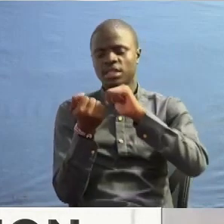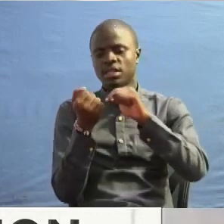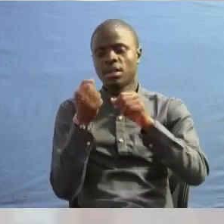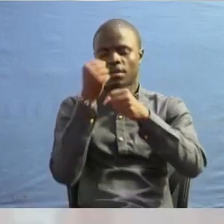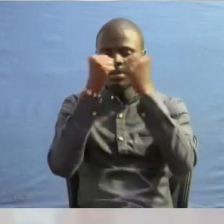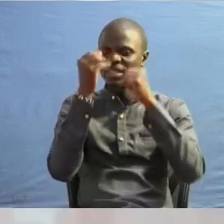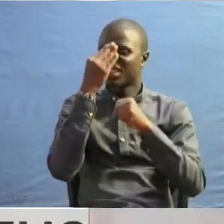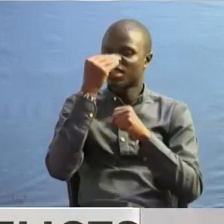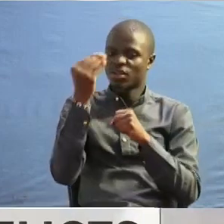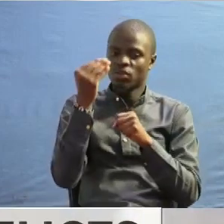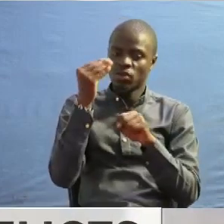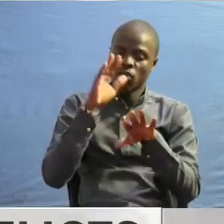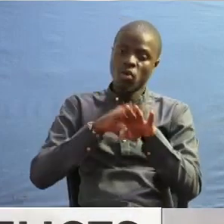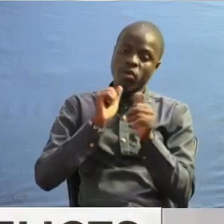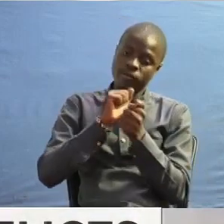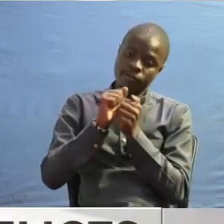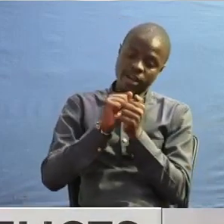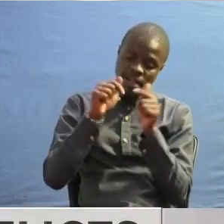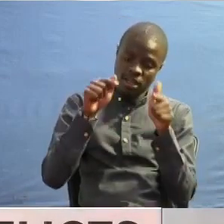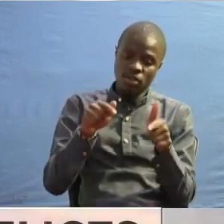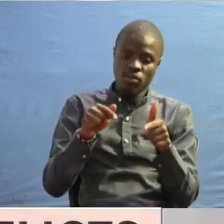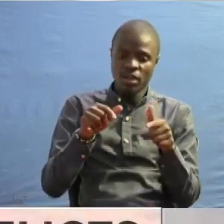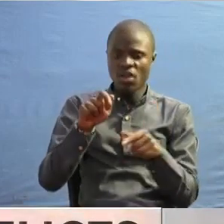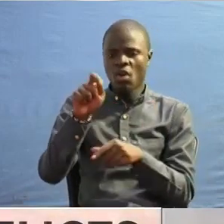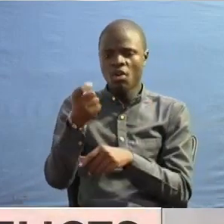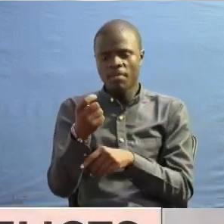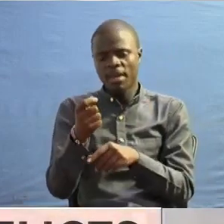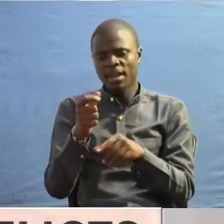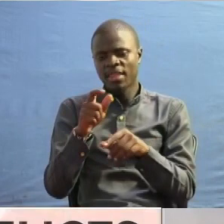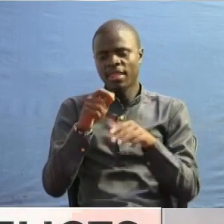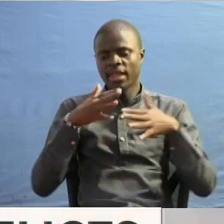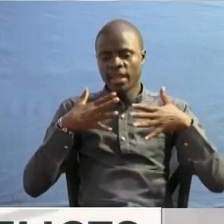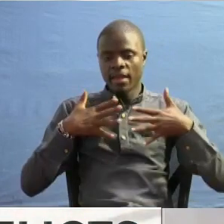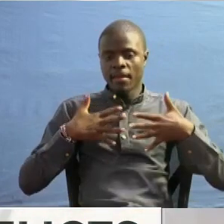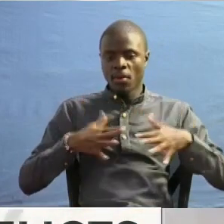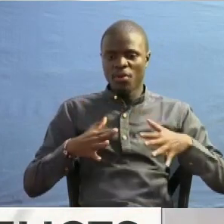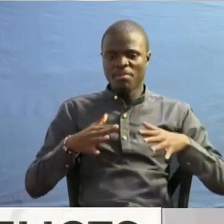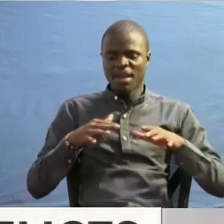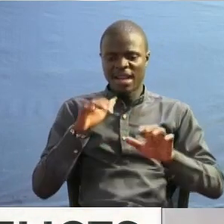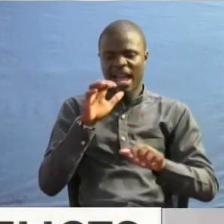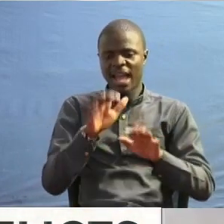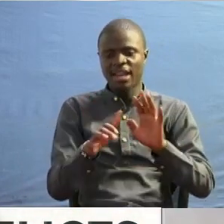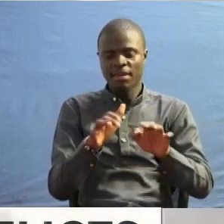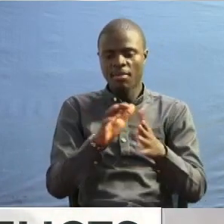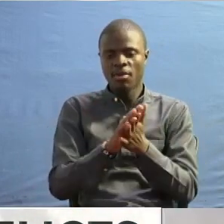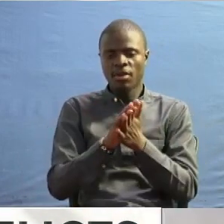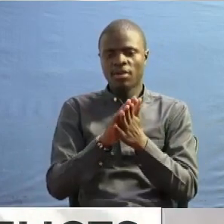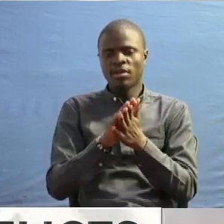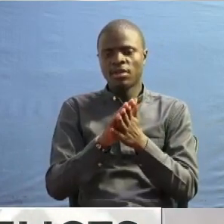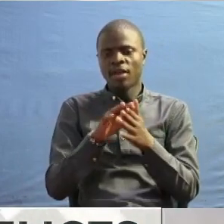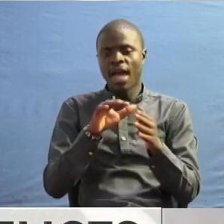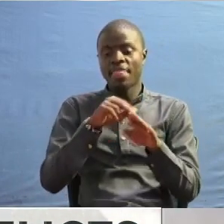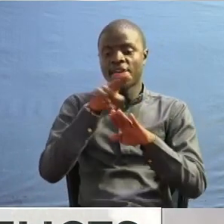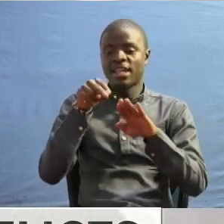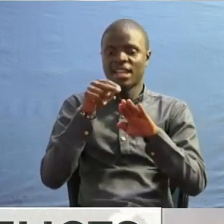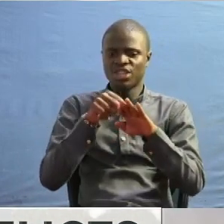President William Ruto on Friday launched the Human Wildlife Conflict Mitigation and Compensation Scheme, a